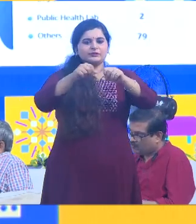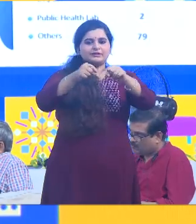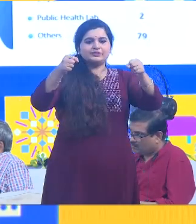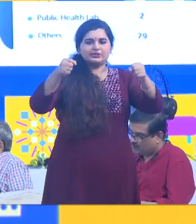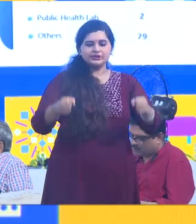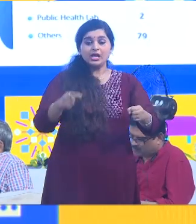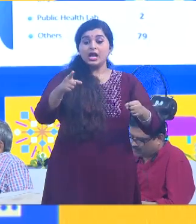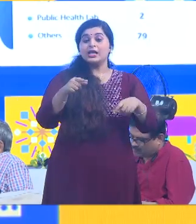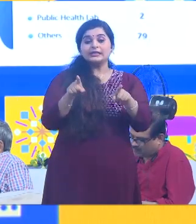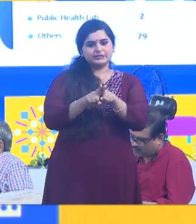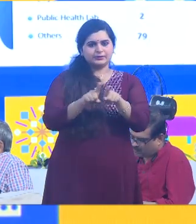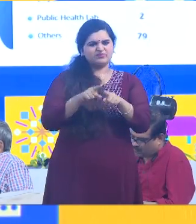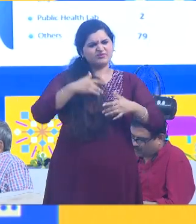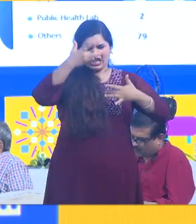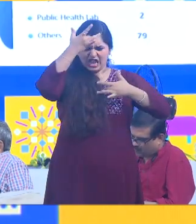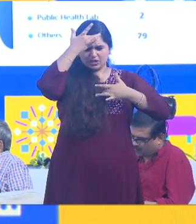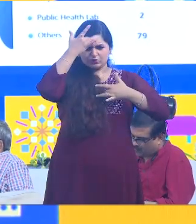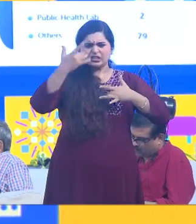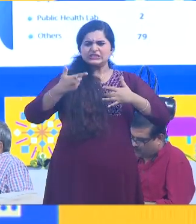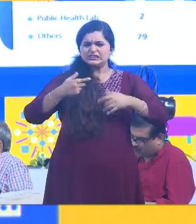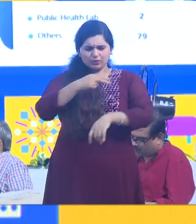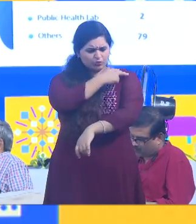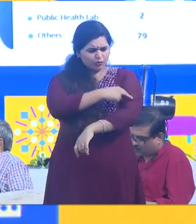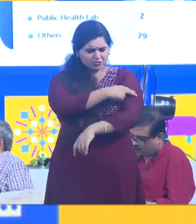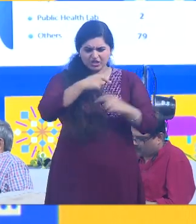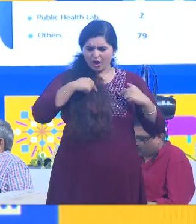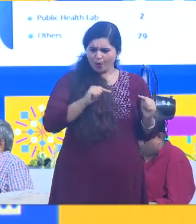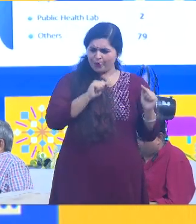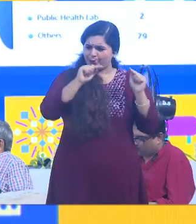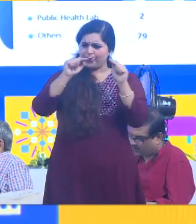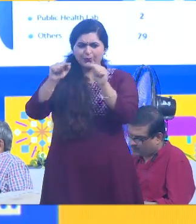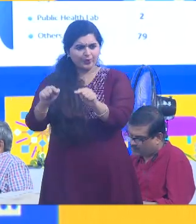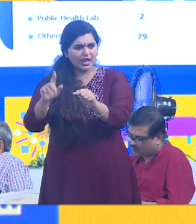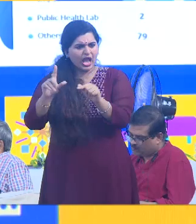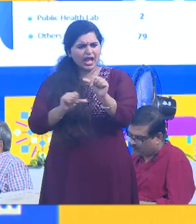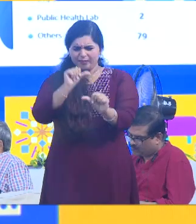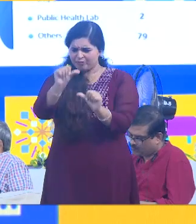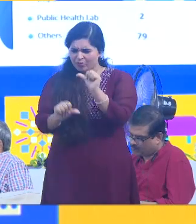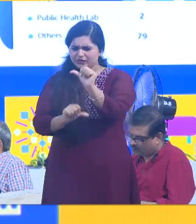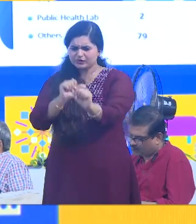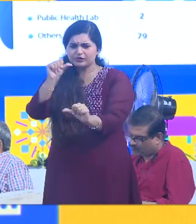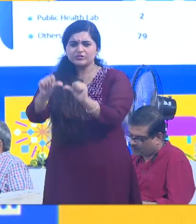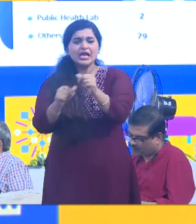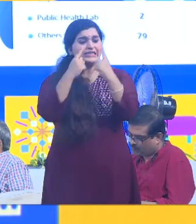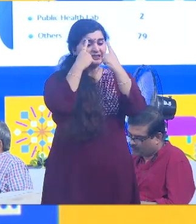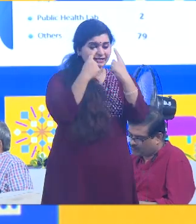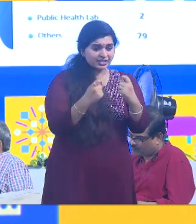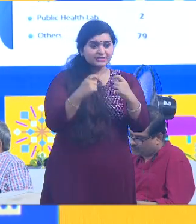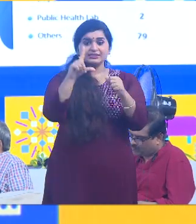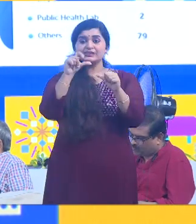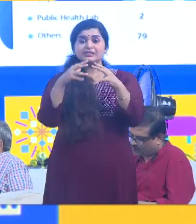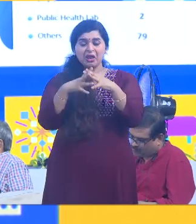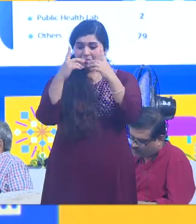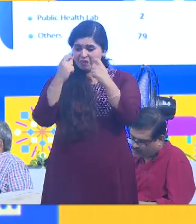right from the time a patient enters the hospital, through the various processes, and ultimately to the diagnosis, the lab results, everything has to